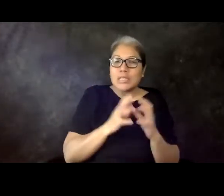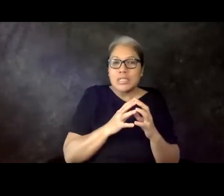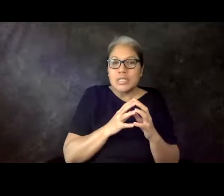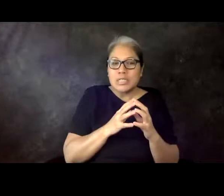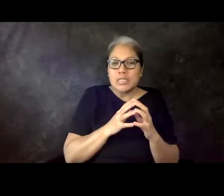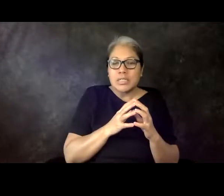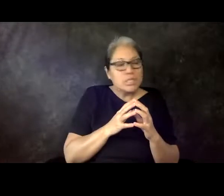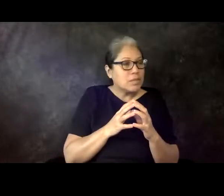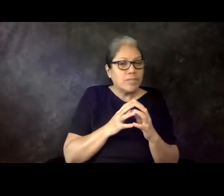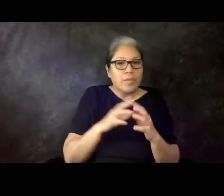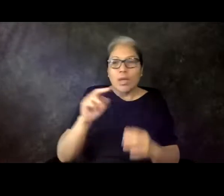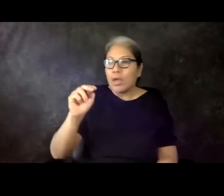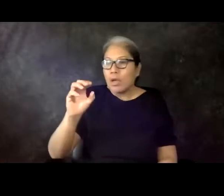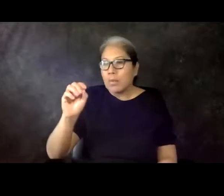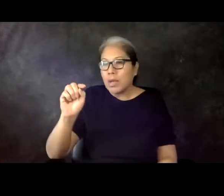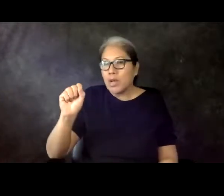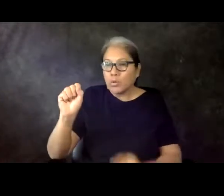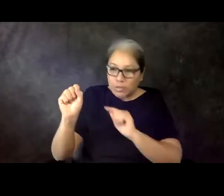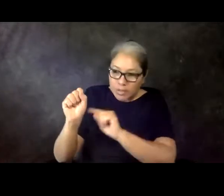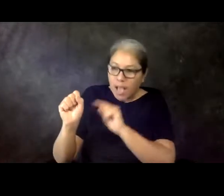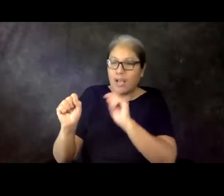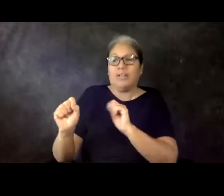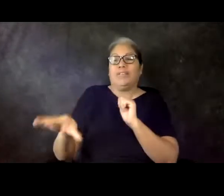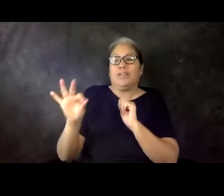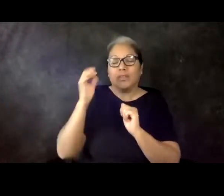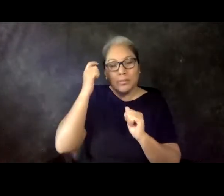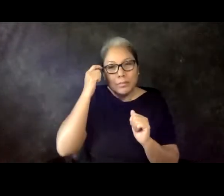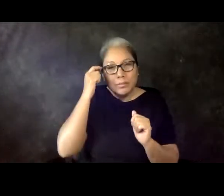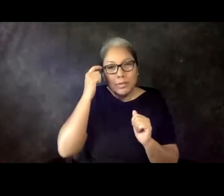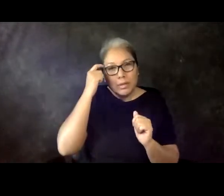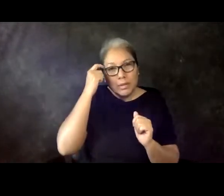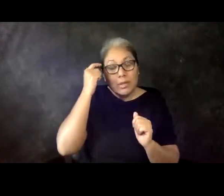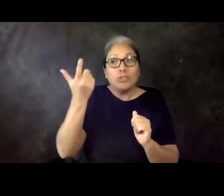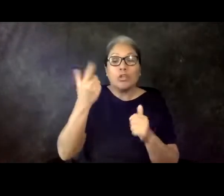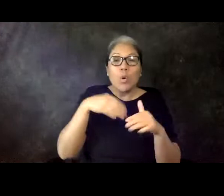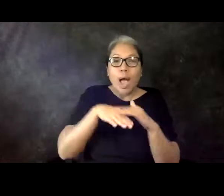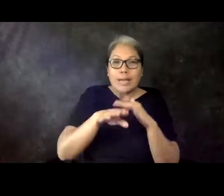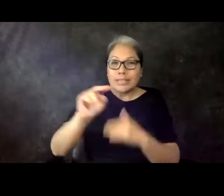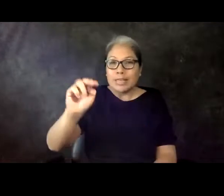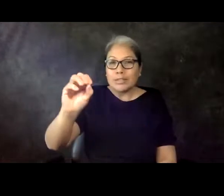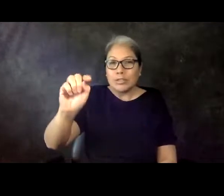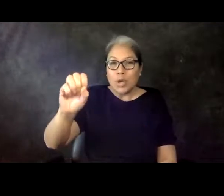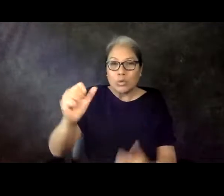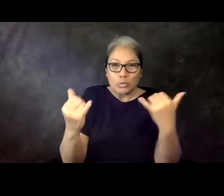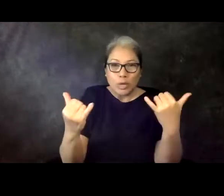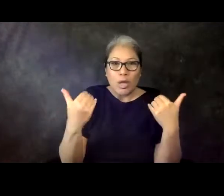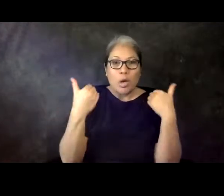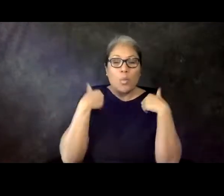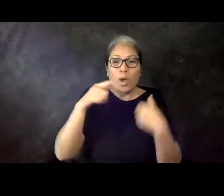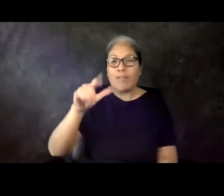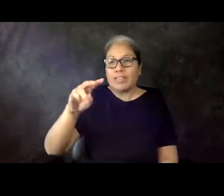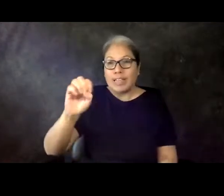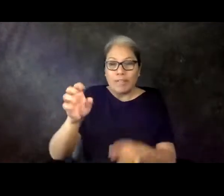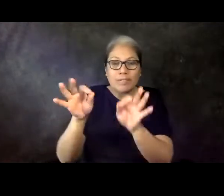where did my notes go? Here we go. So as far as some access notes today, we have live